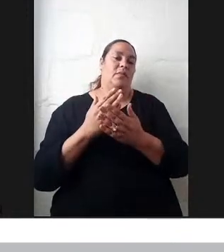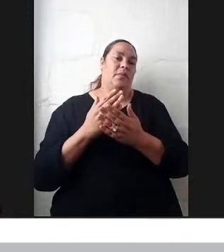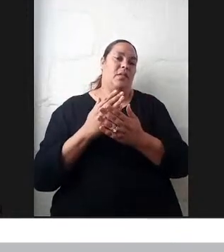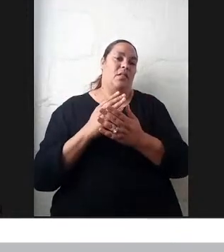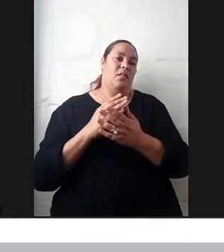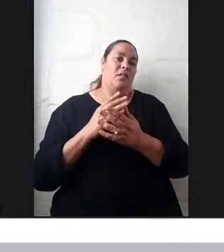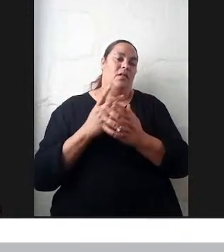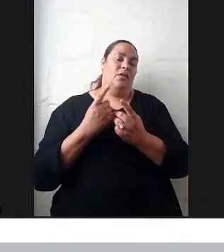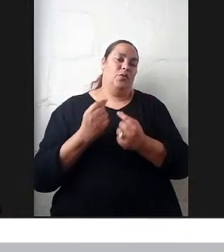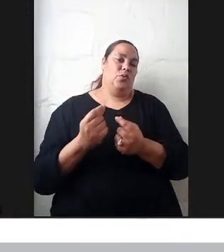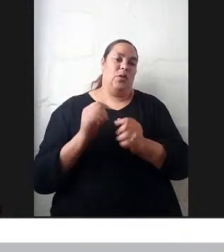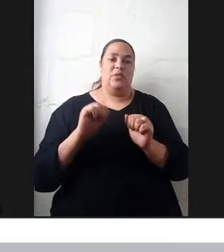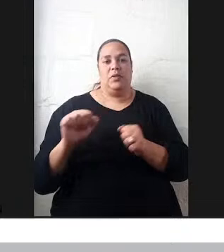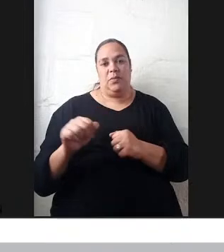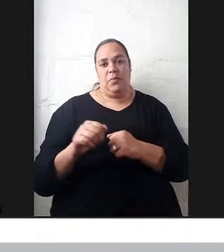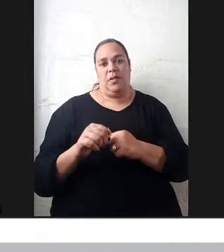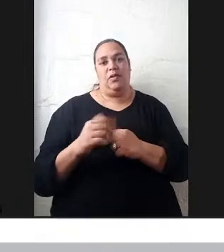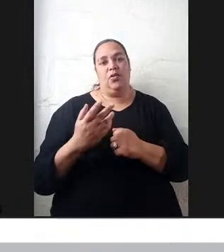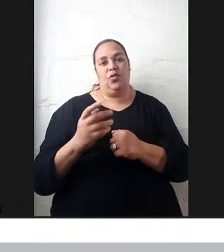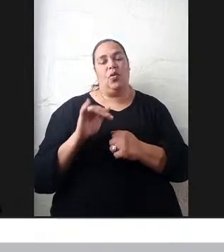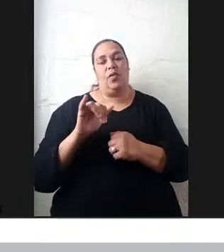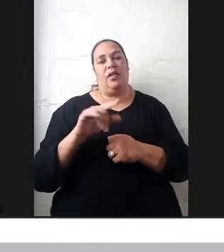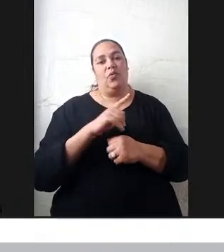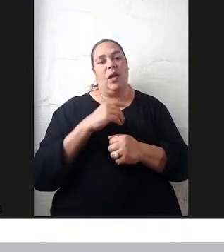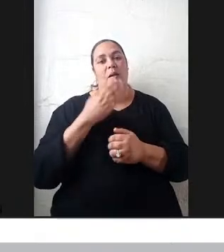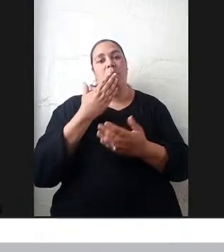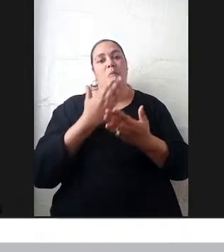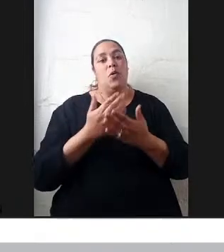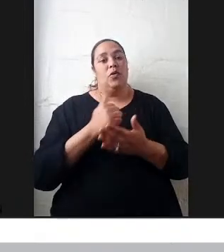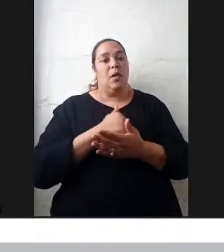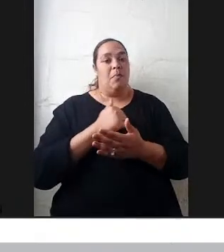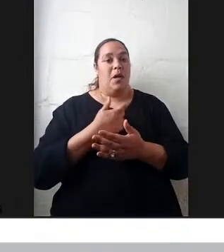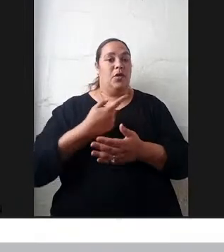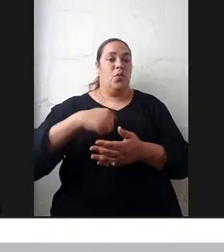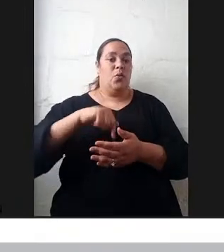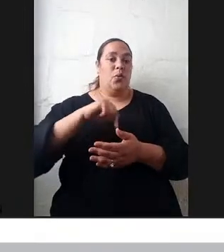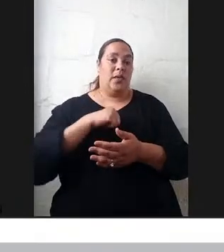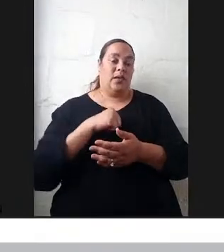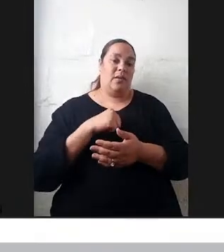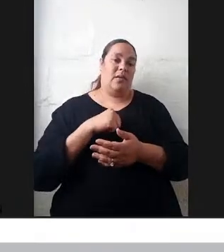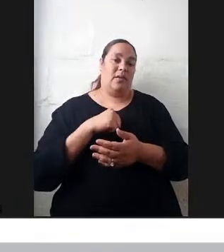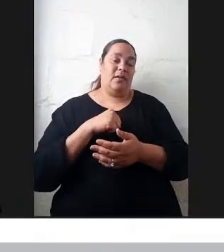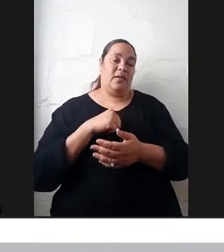possible. And therefore, my proposal is that we